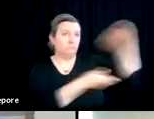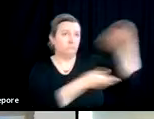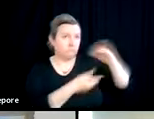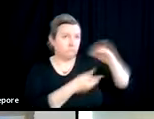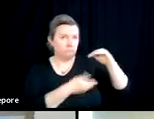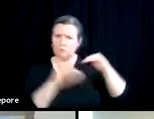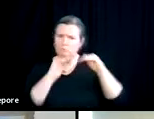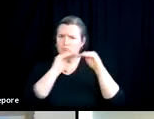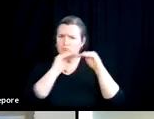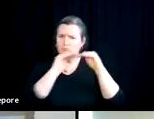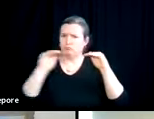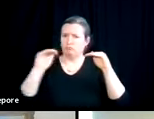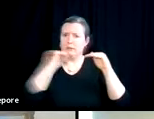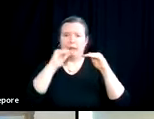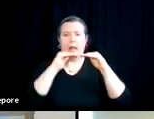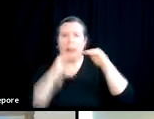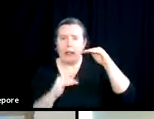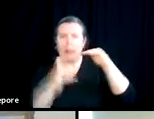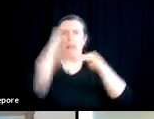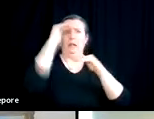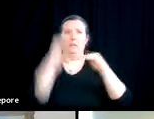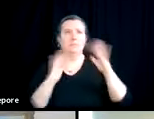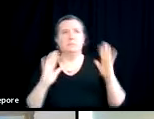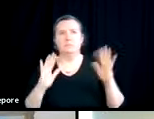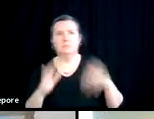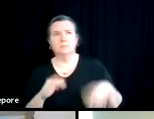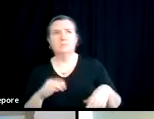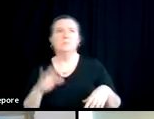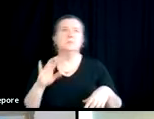67,860 Pfizer first doses and